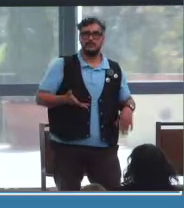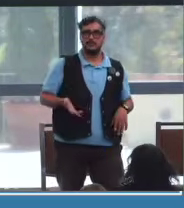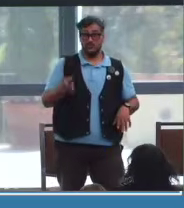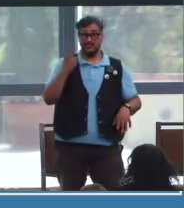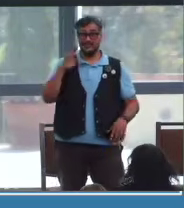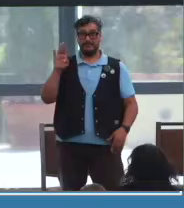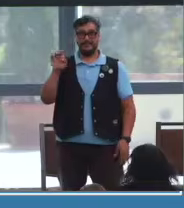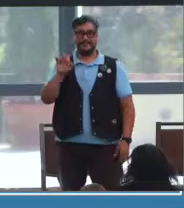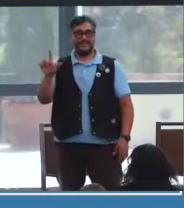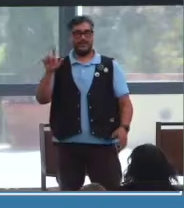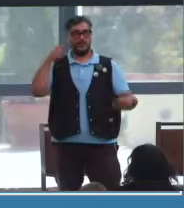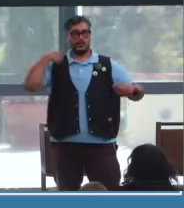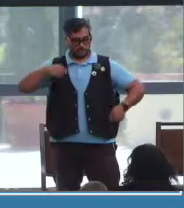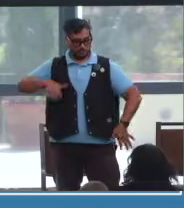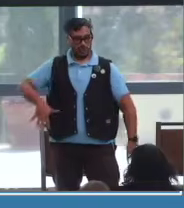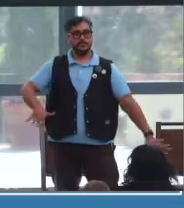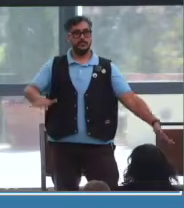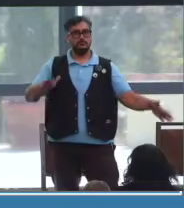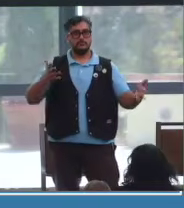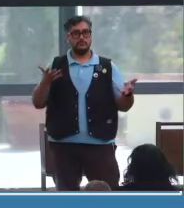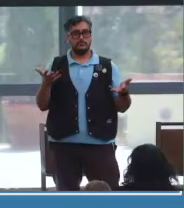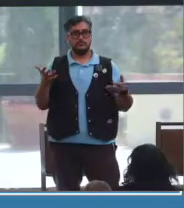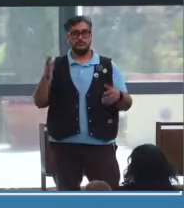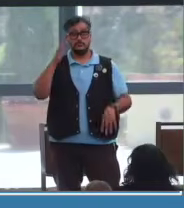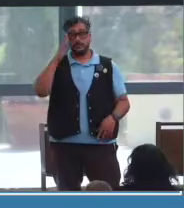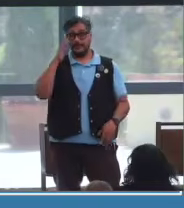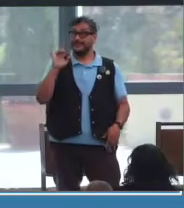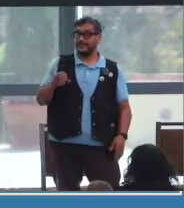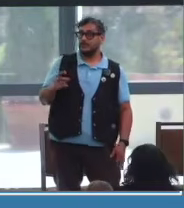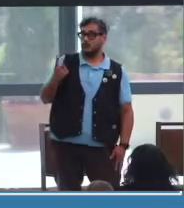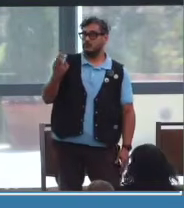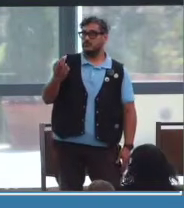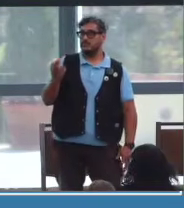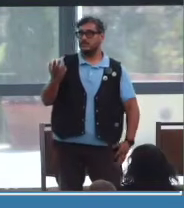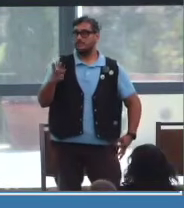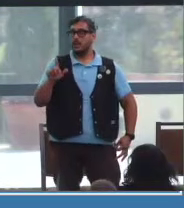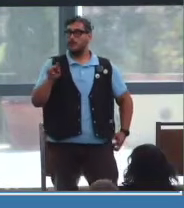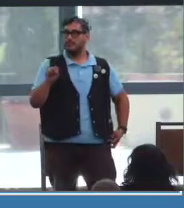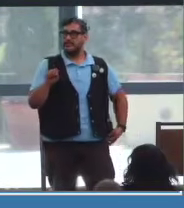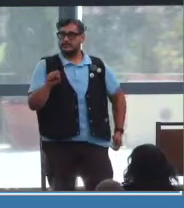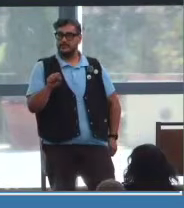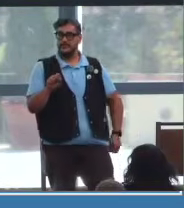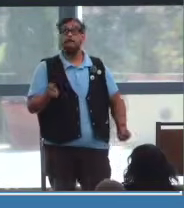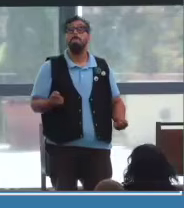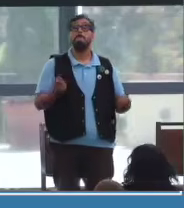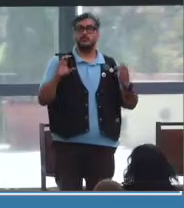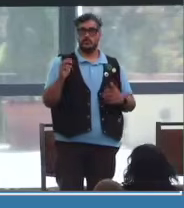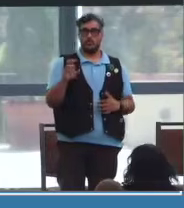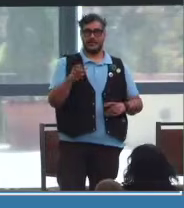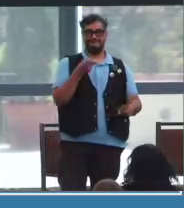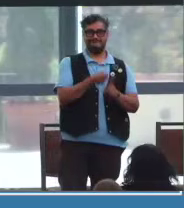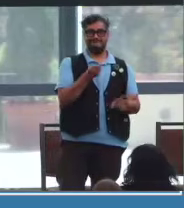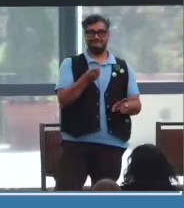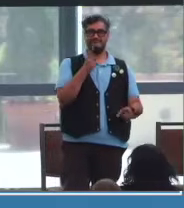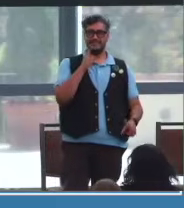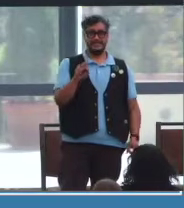B cells are distributed across multiple different organs. And that's one of the reasons why lupus is a multi-organ disease, because there's a big